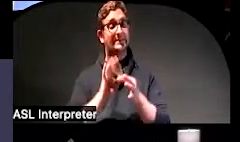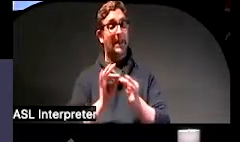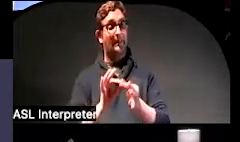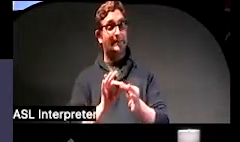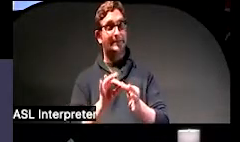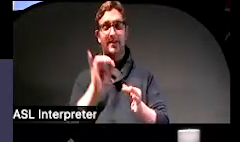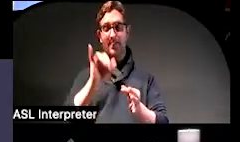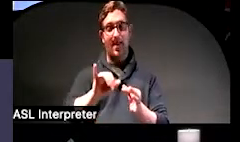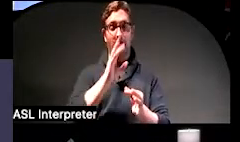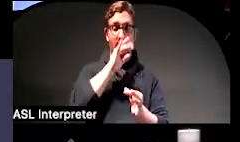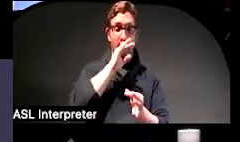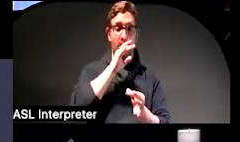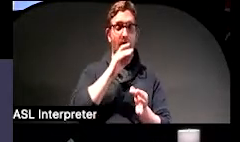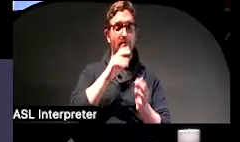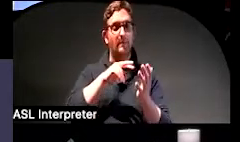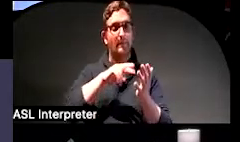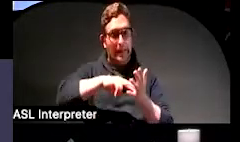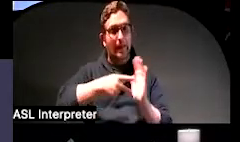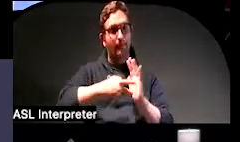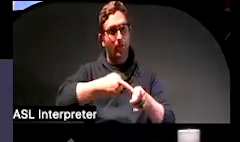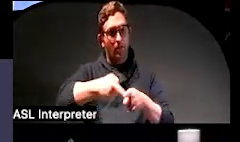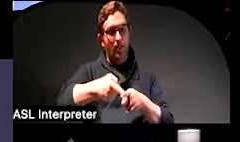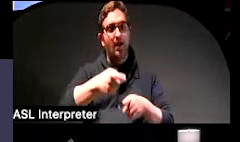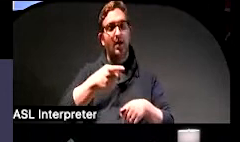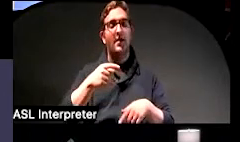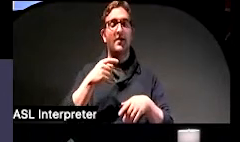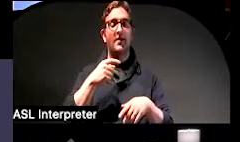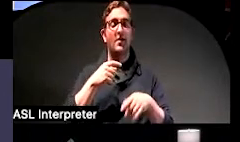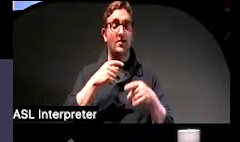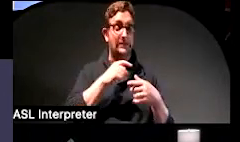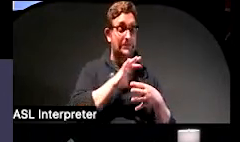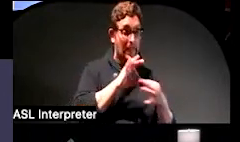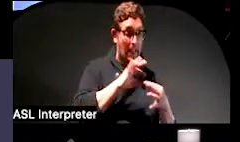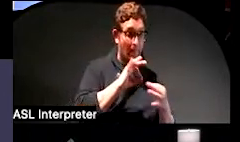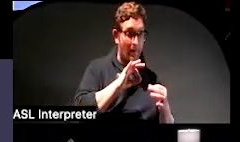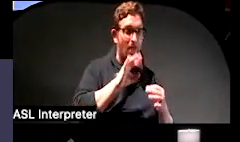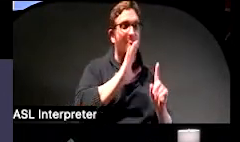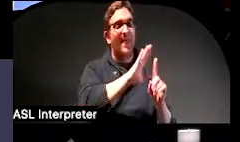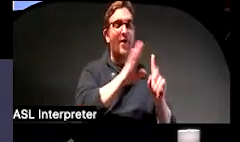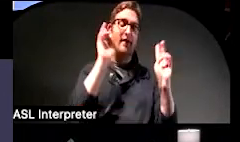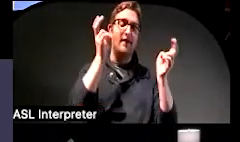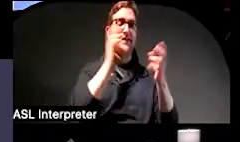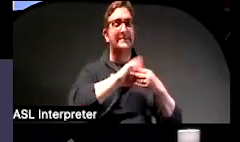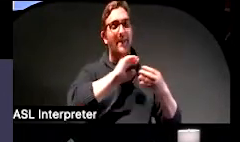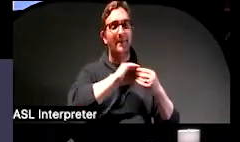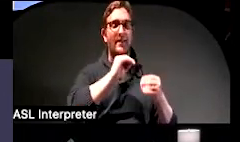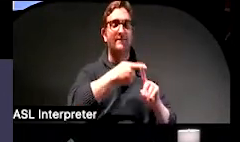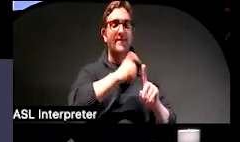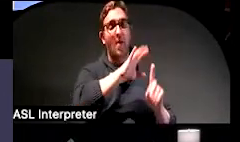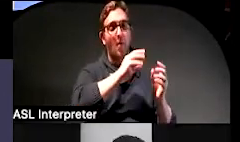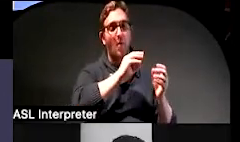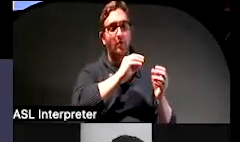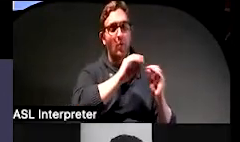made, that they're meaningful, and that they not only are a statement, but it's part of who they are. It's their ethos. It's